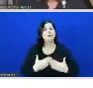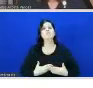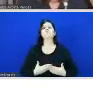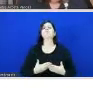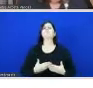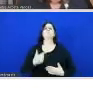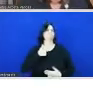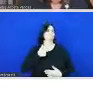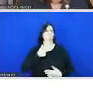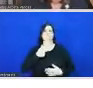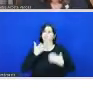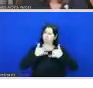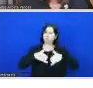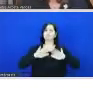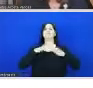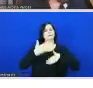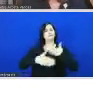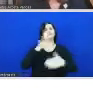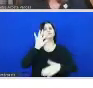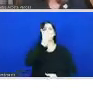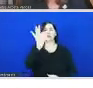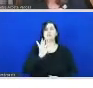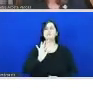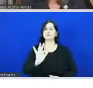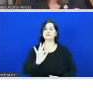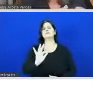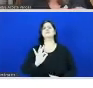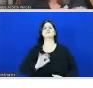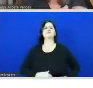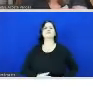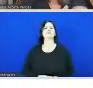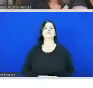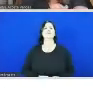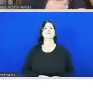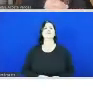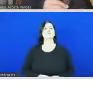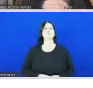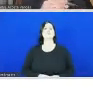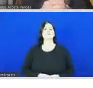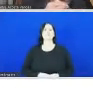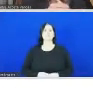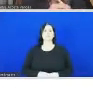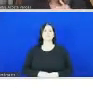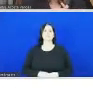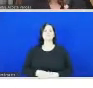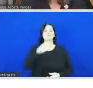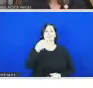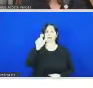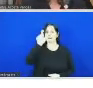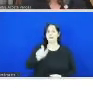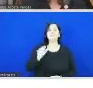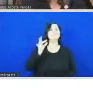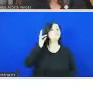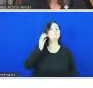Thank you, Lauren, and many thanks to the organizers for having invited IDLO to this